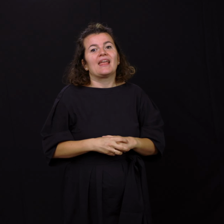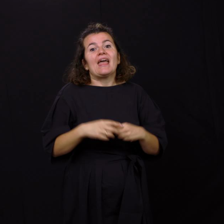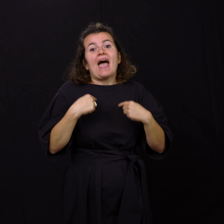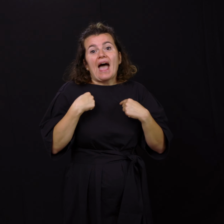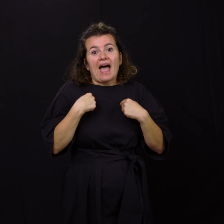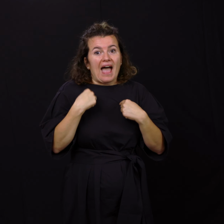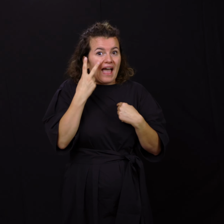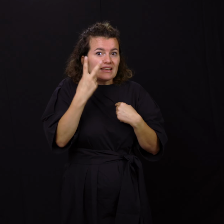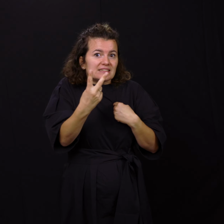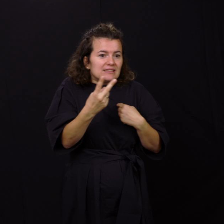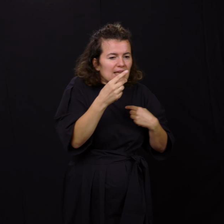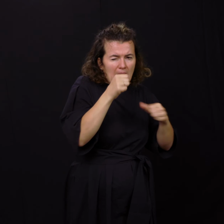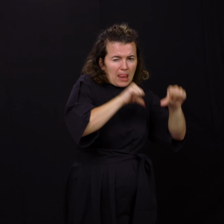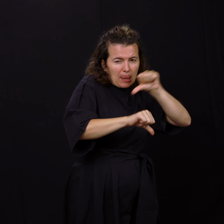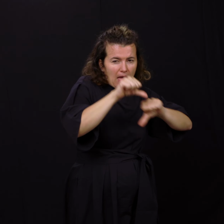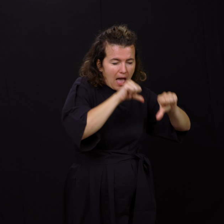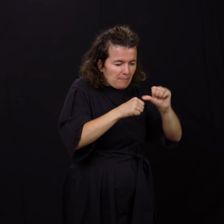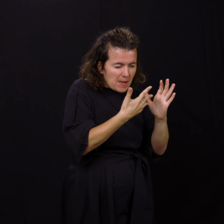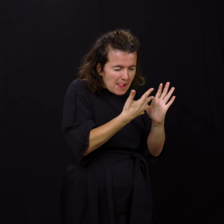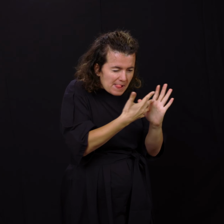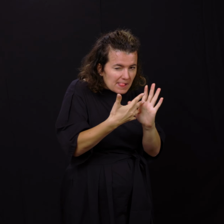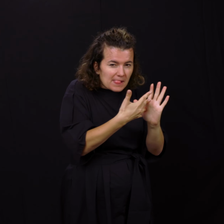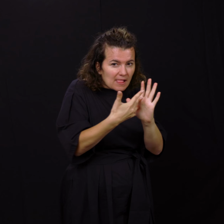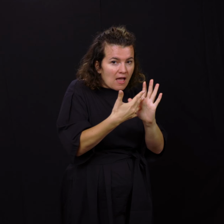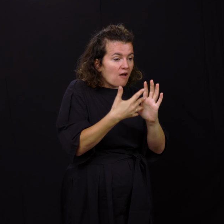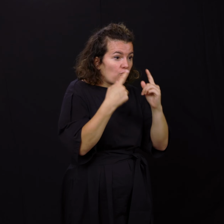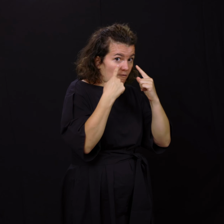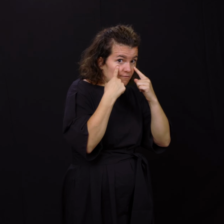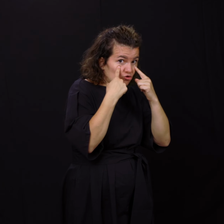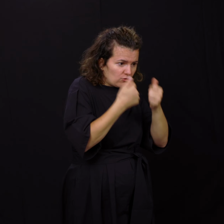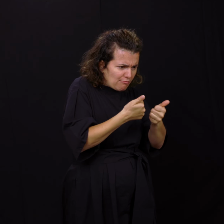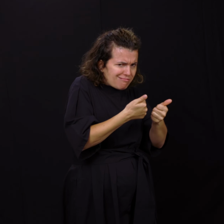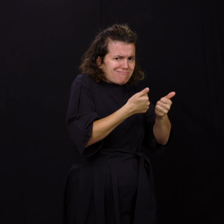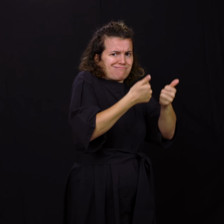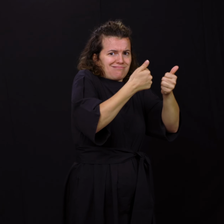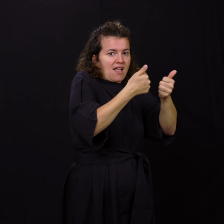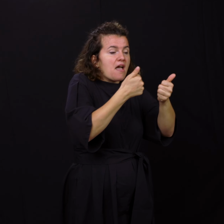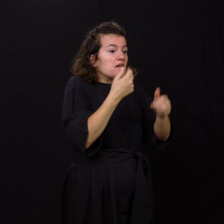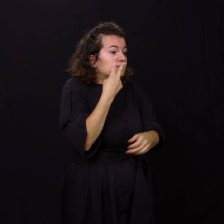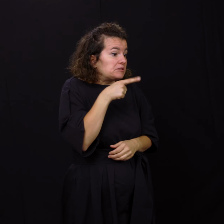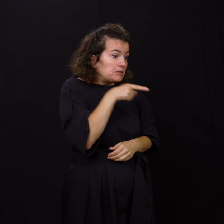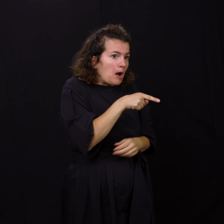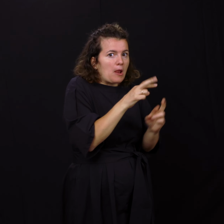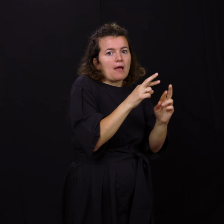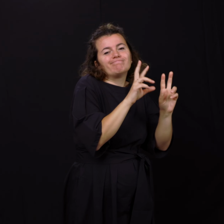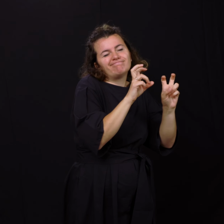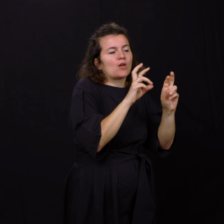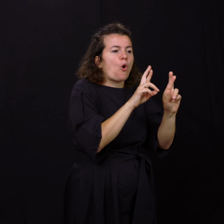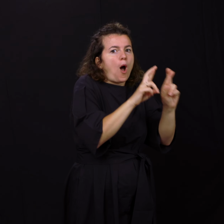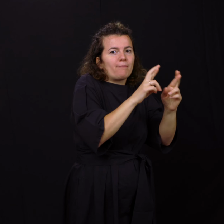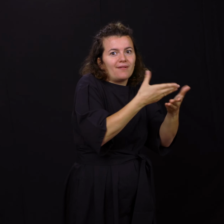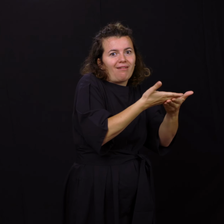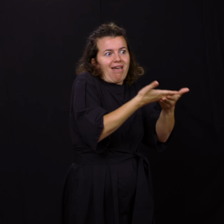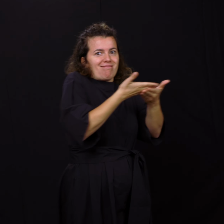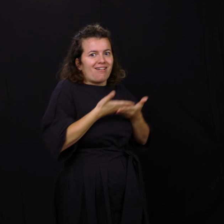preclinical data that for the vision there might be coming some cures down the line. From hearing point of